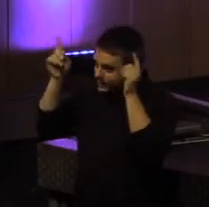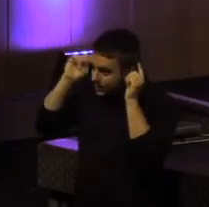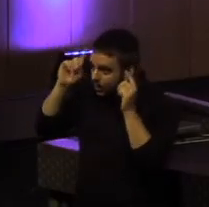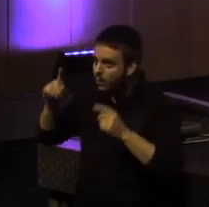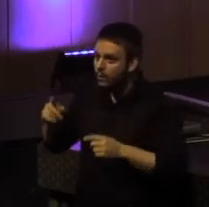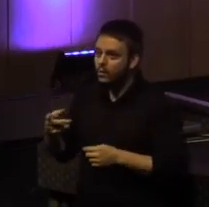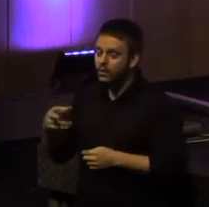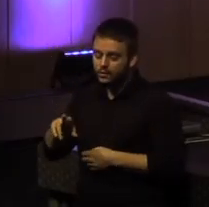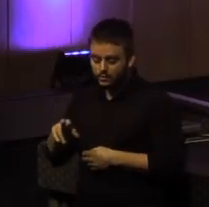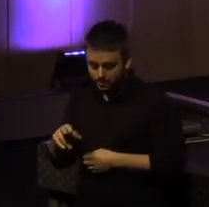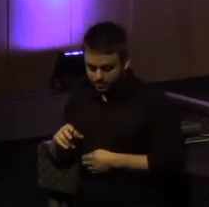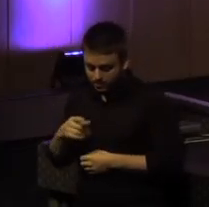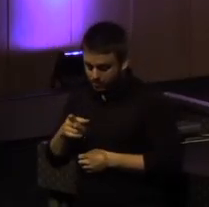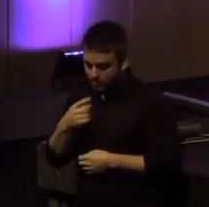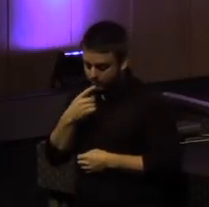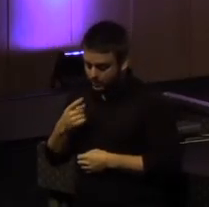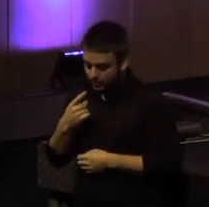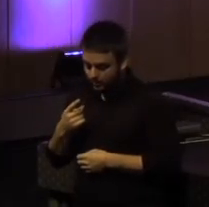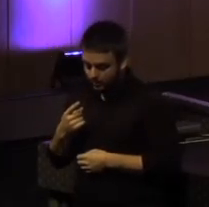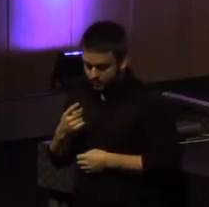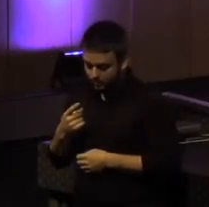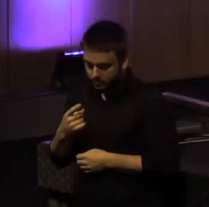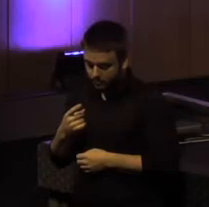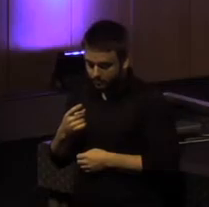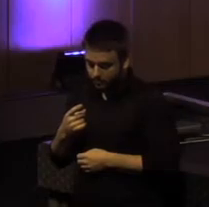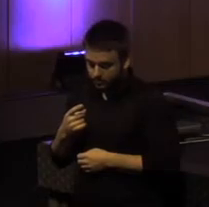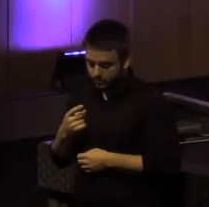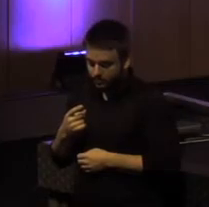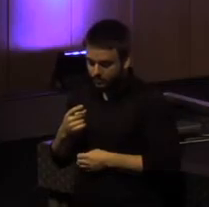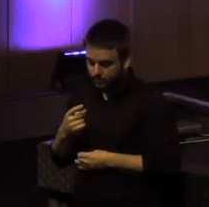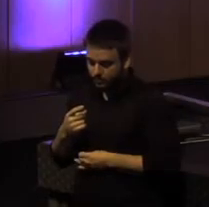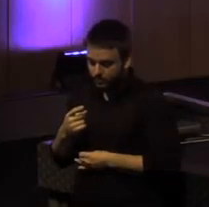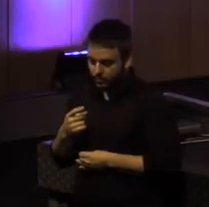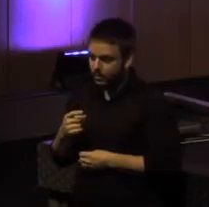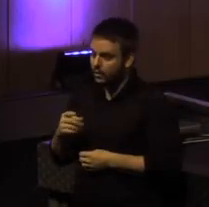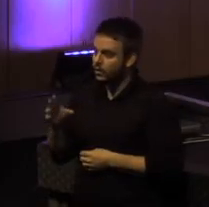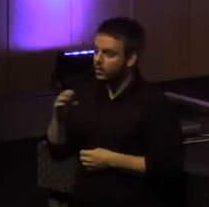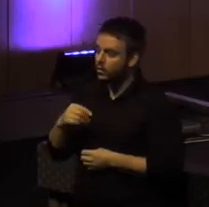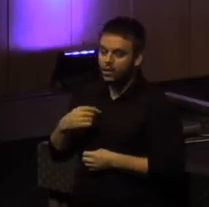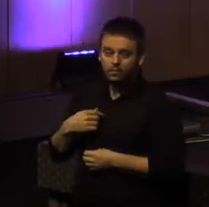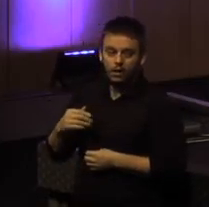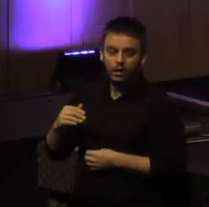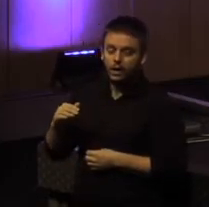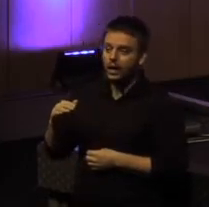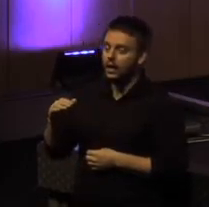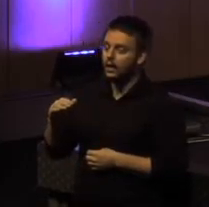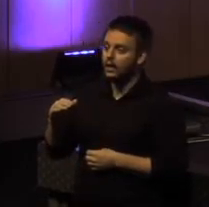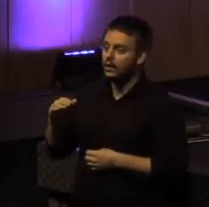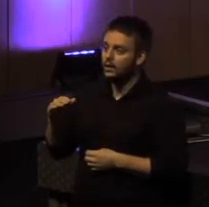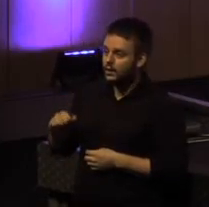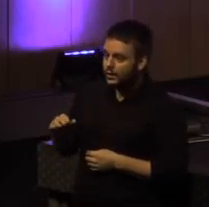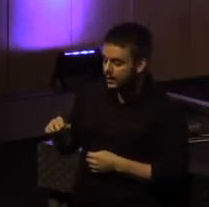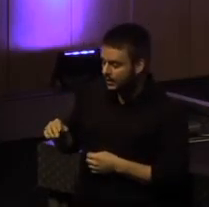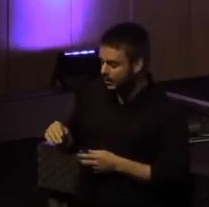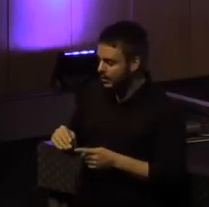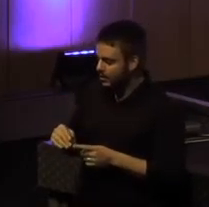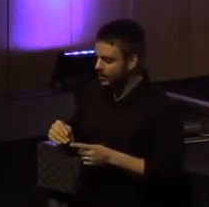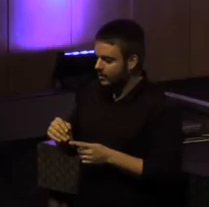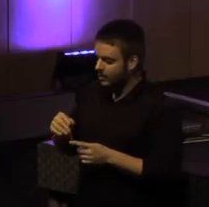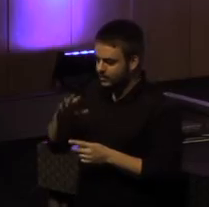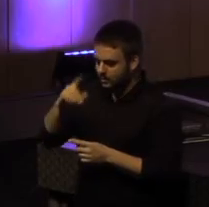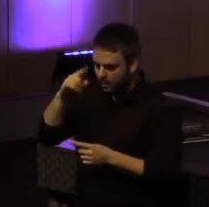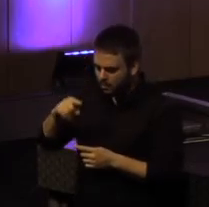United States is planning to power their news system, by news articles, media, and the public. We can go onto